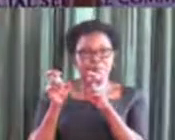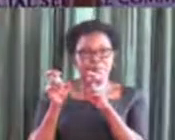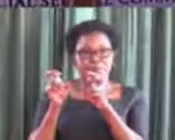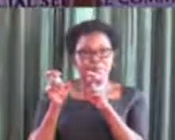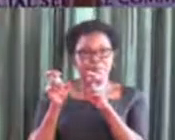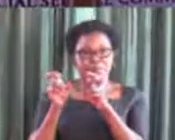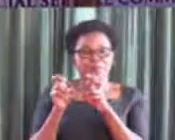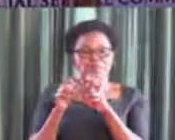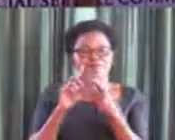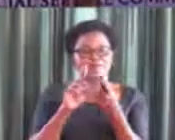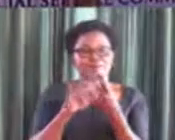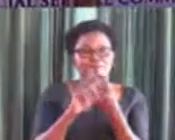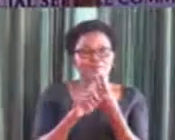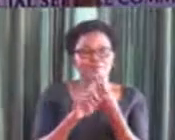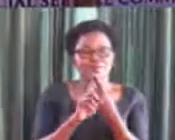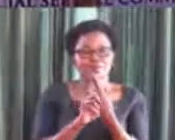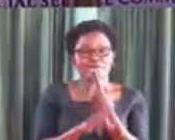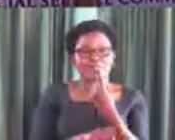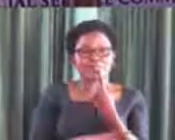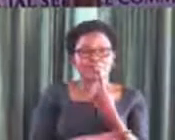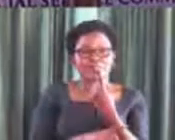There was the issue as to